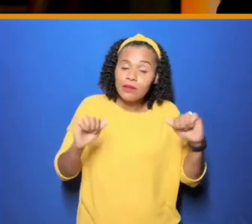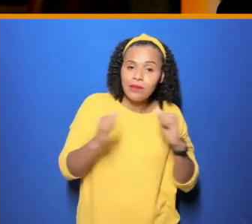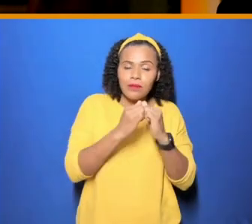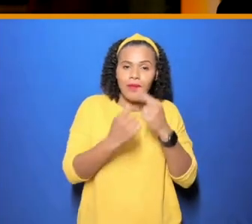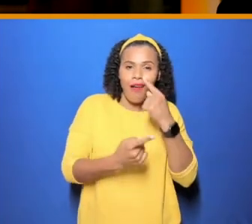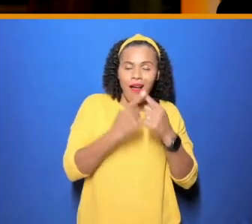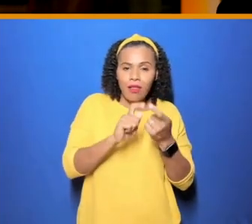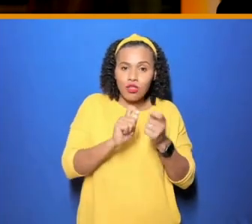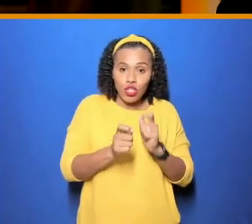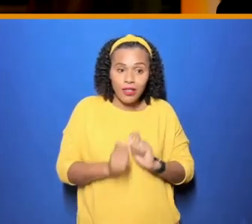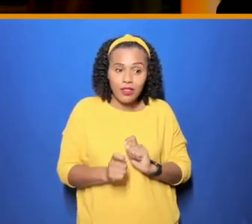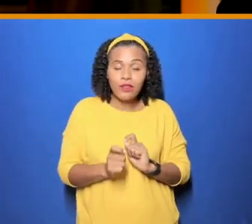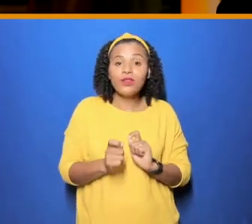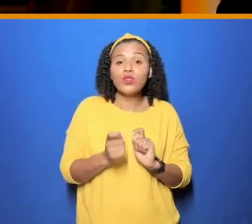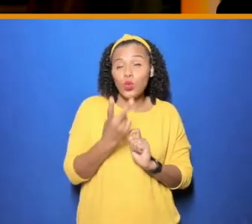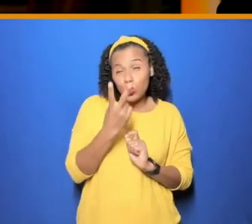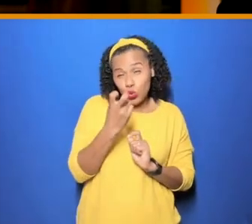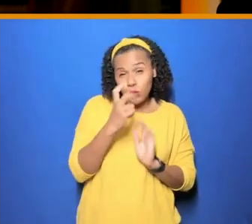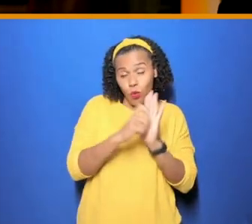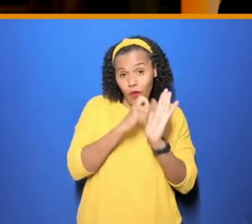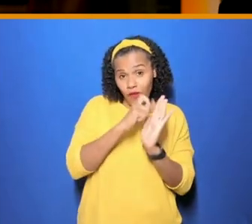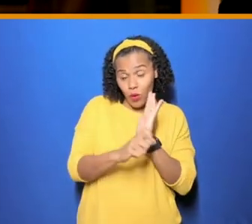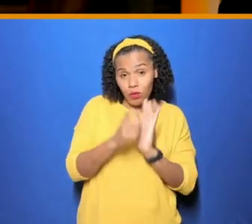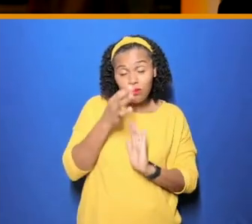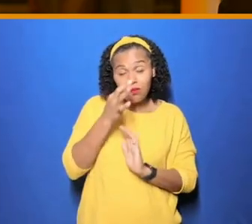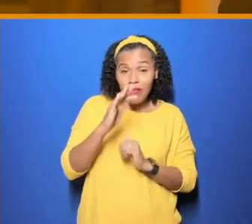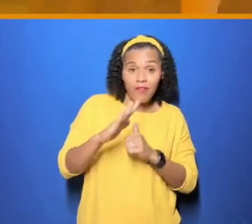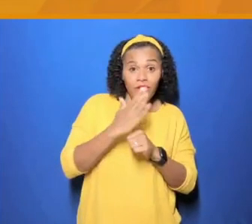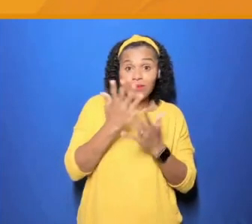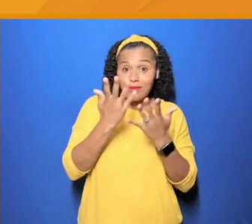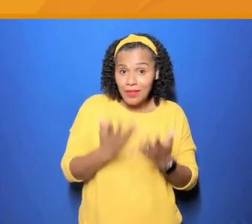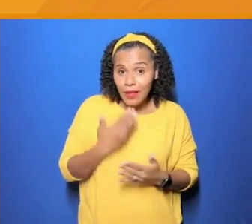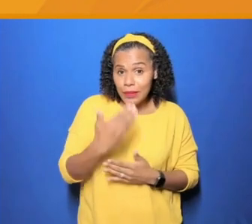regulations. So, two more votes. You can ask to take the first one now.